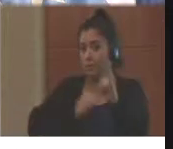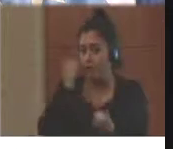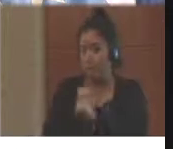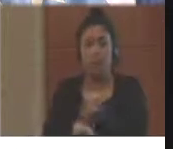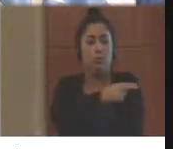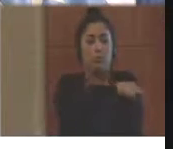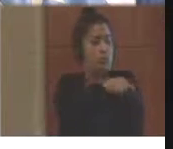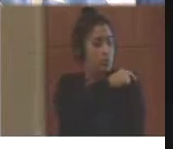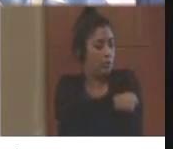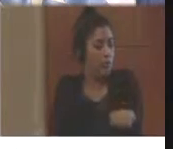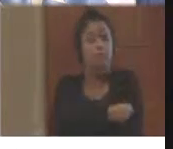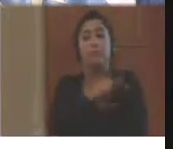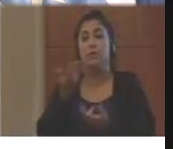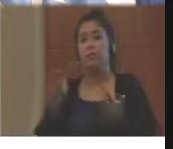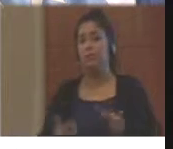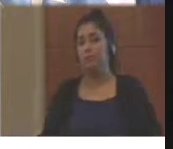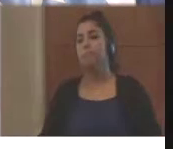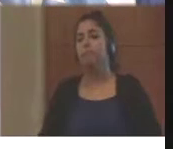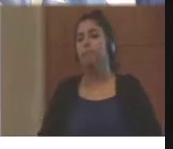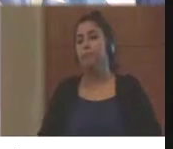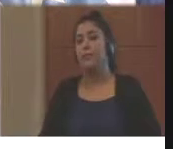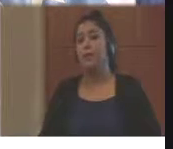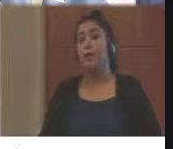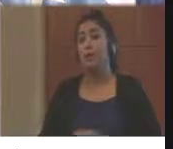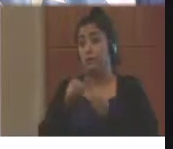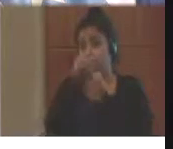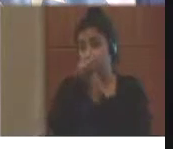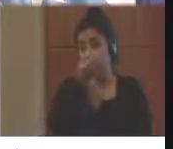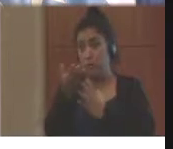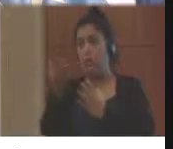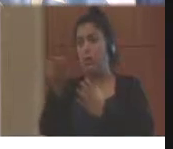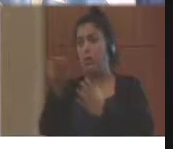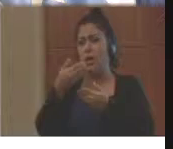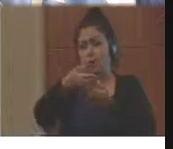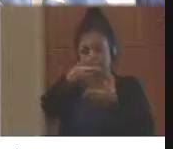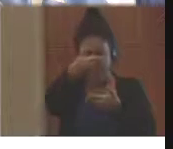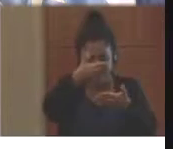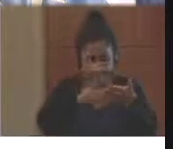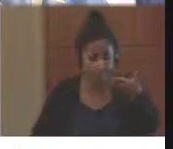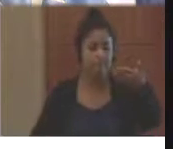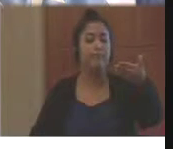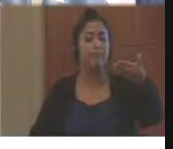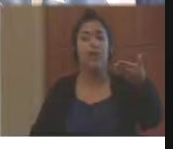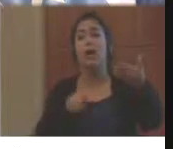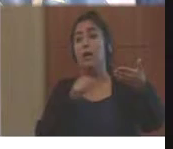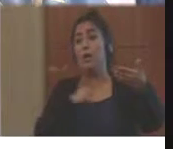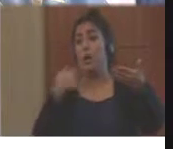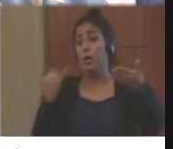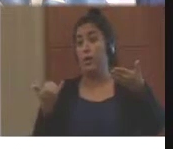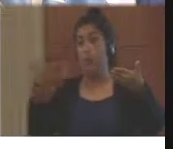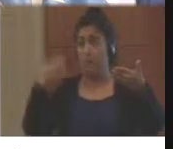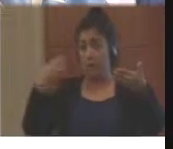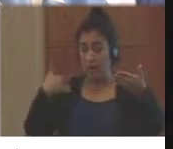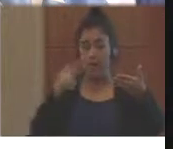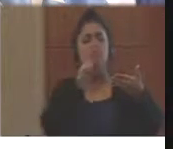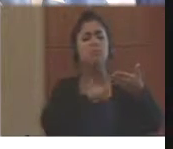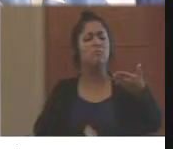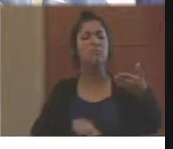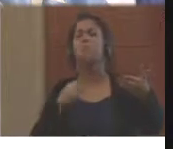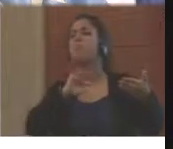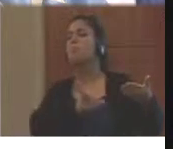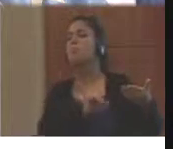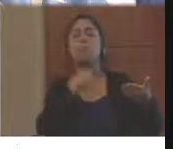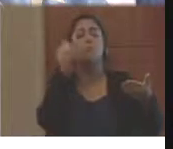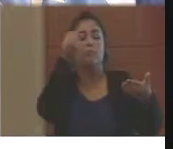the Crescent and the International Red Cross organizations. To all of us, the statement